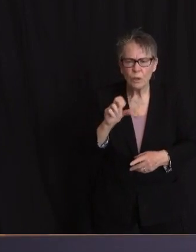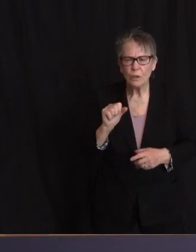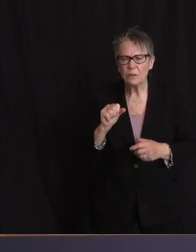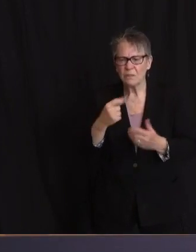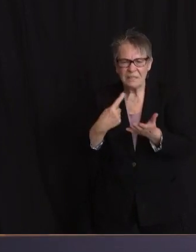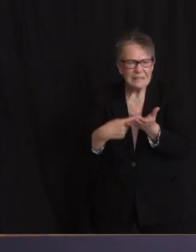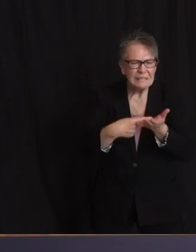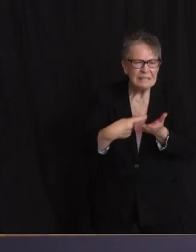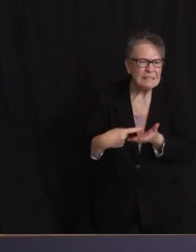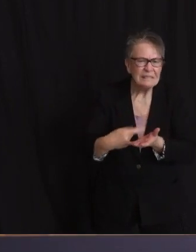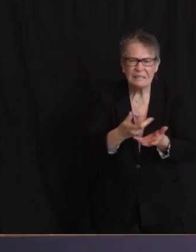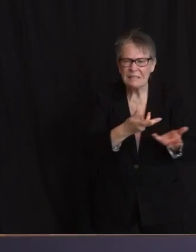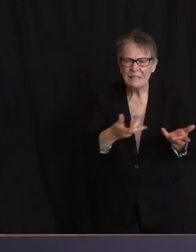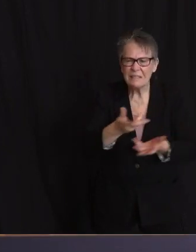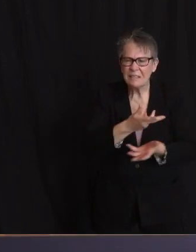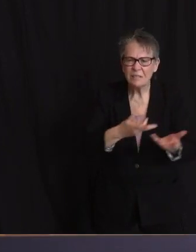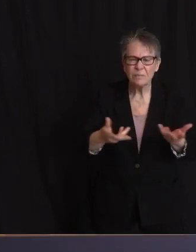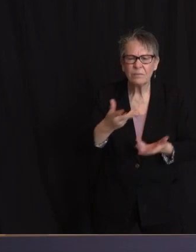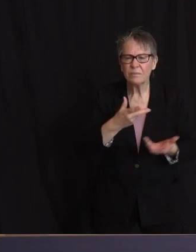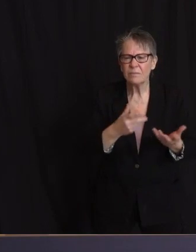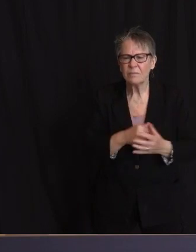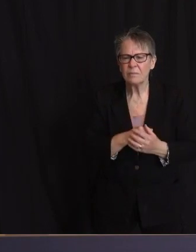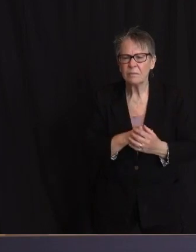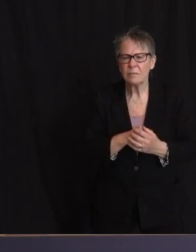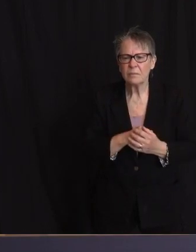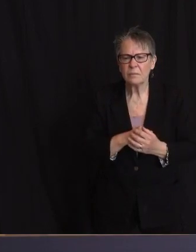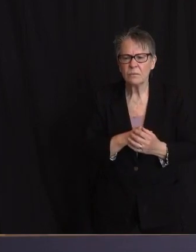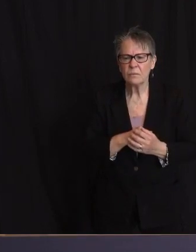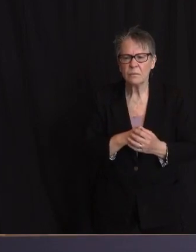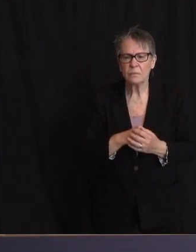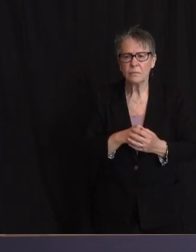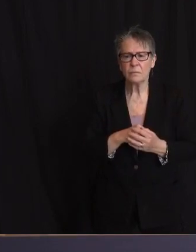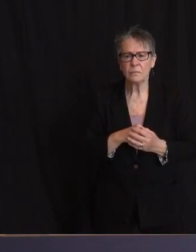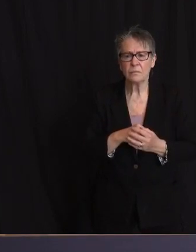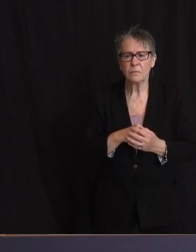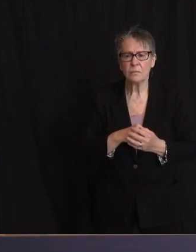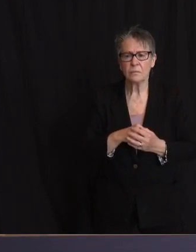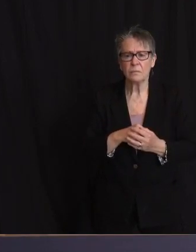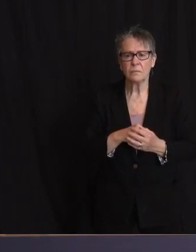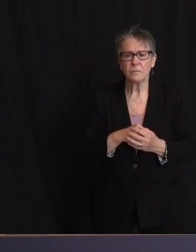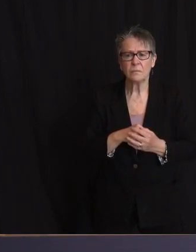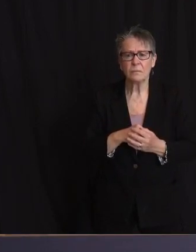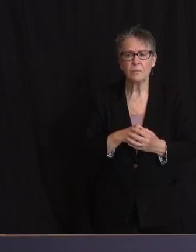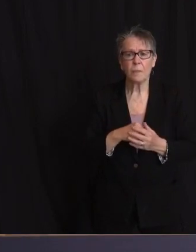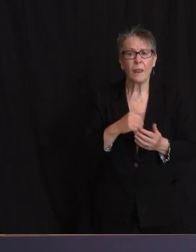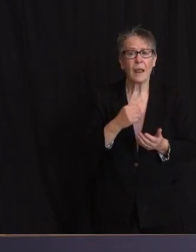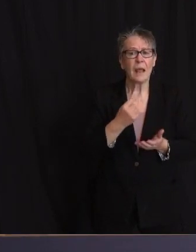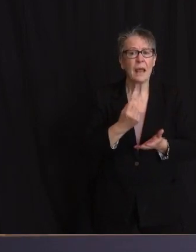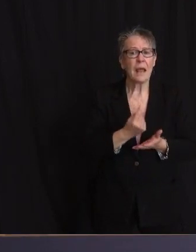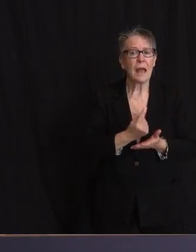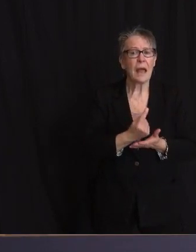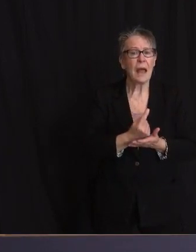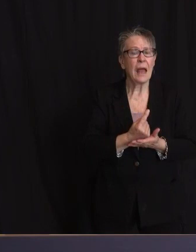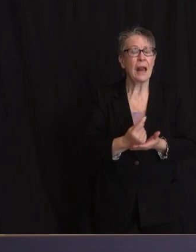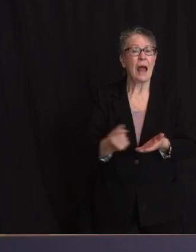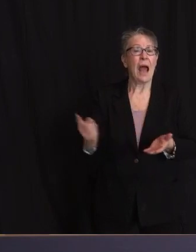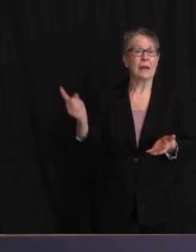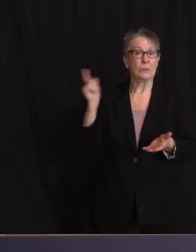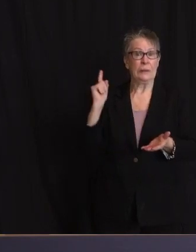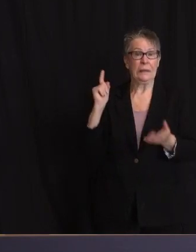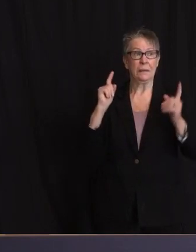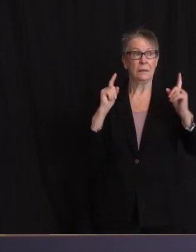week, Judy, the feds had highlighted Philadelphia as the next hotspot. And so we were having that discussion literally